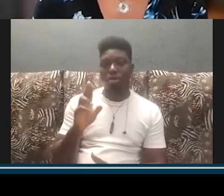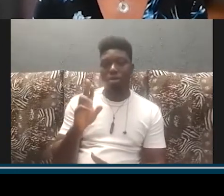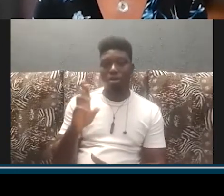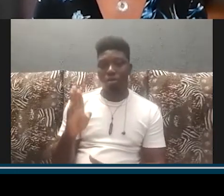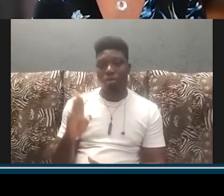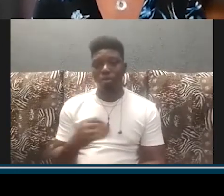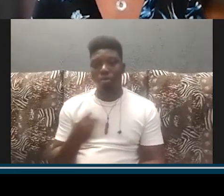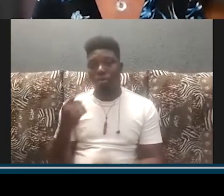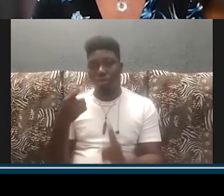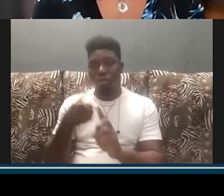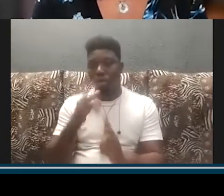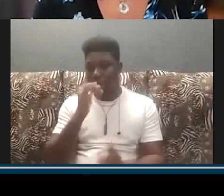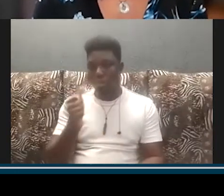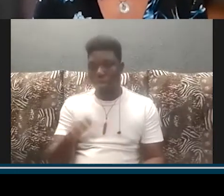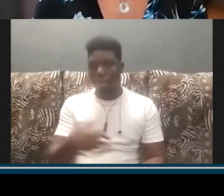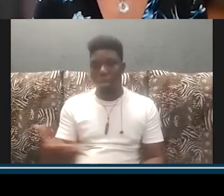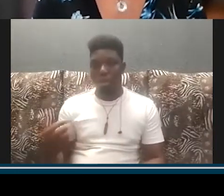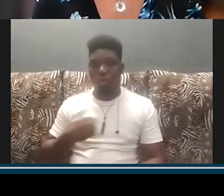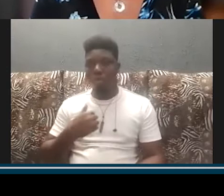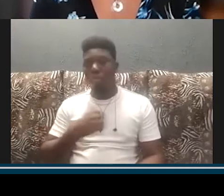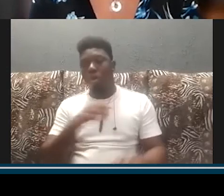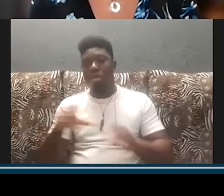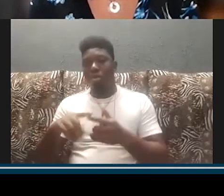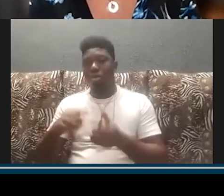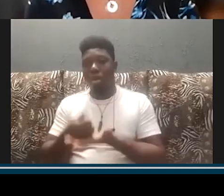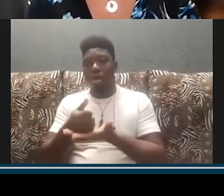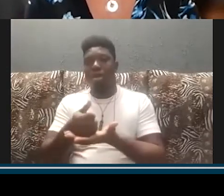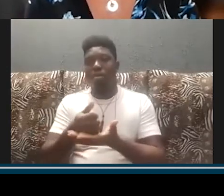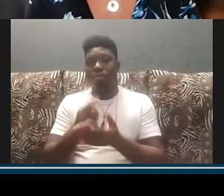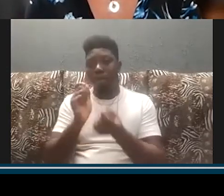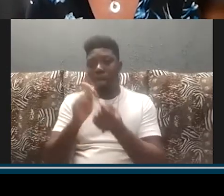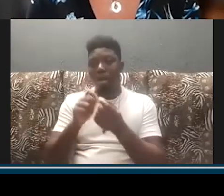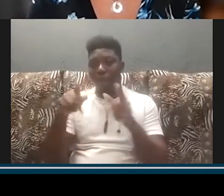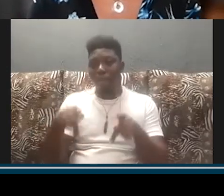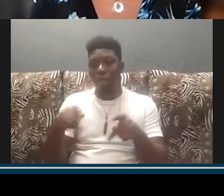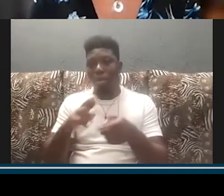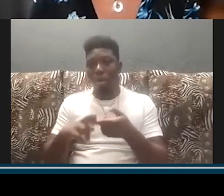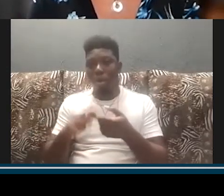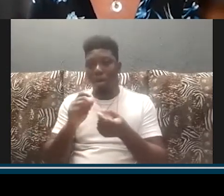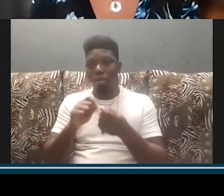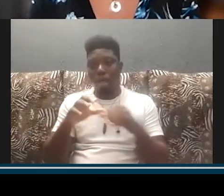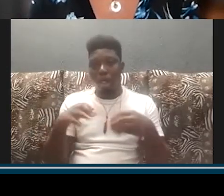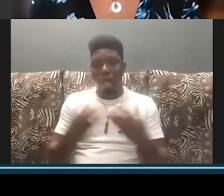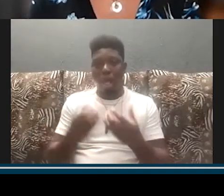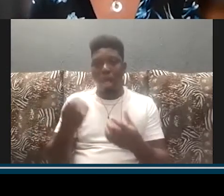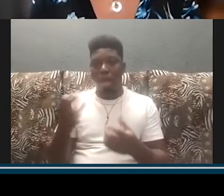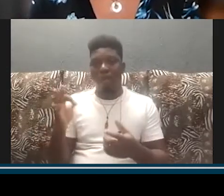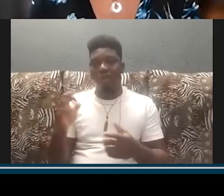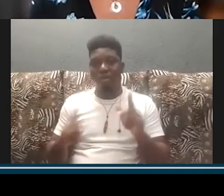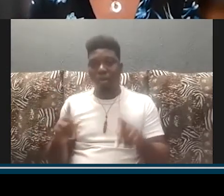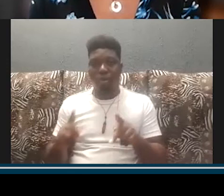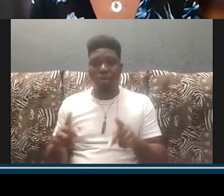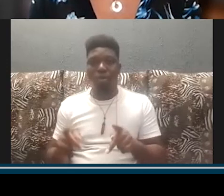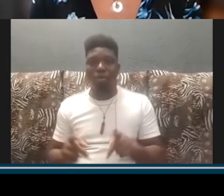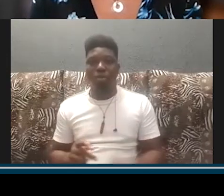we do to help a particular person or a particular class of people, if we do it right, and if we do it with